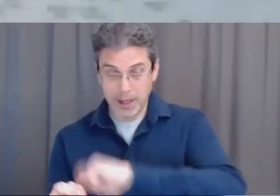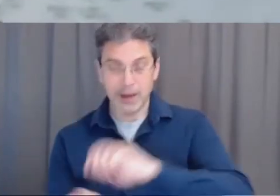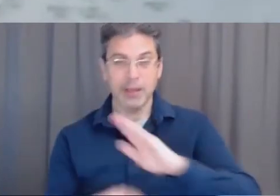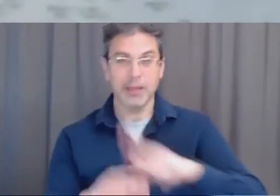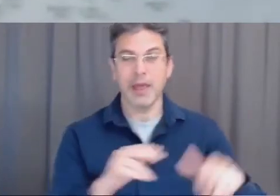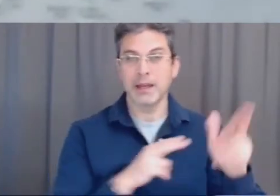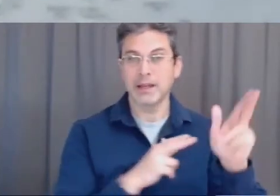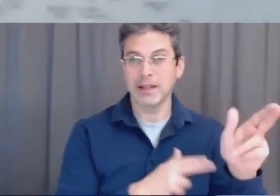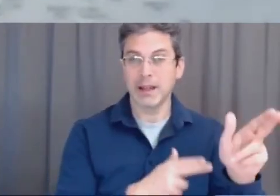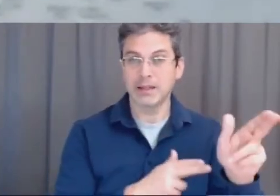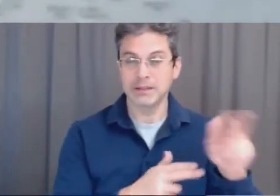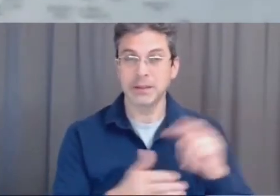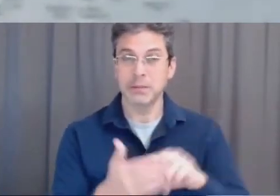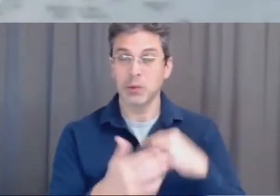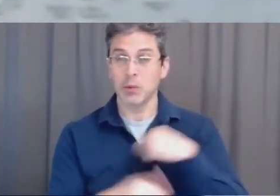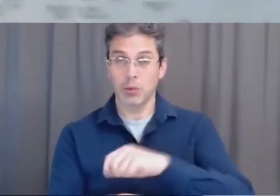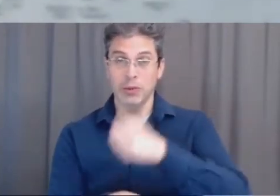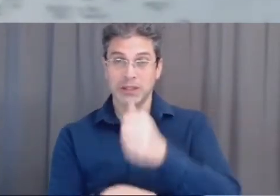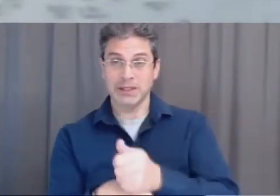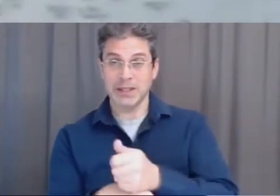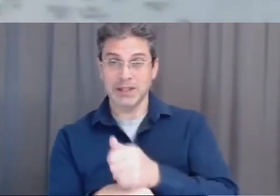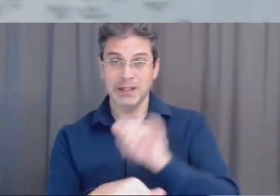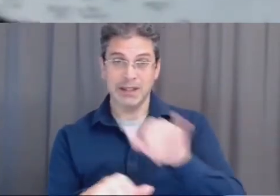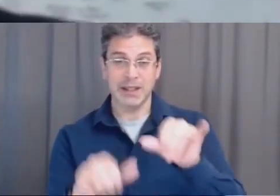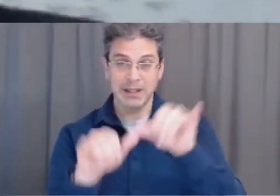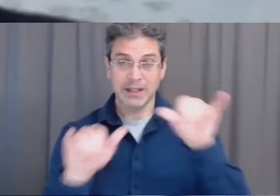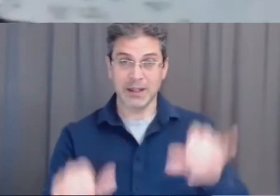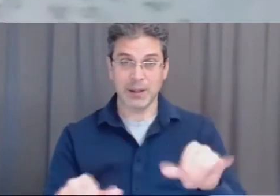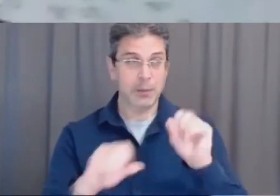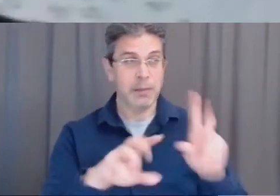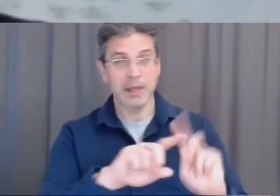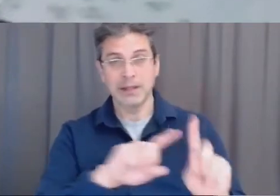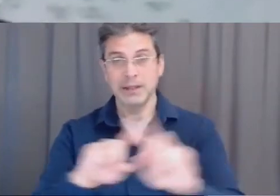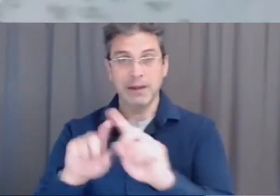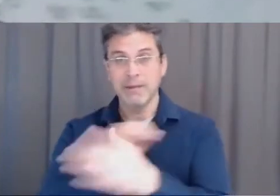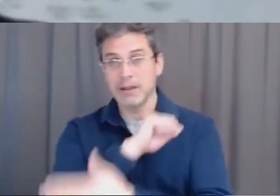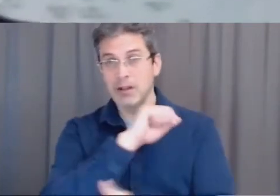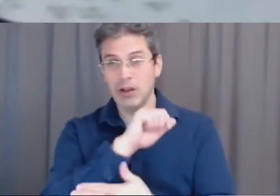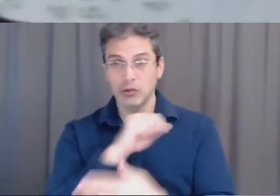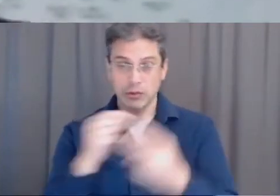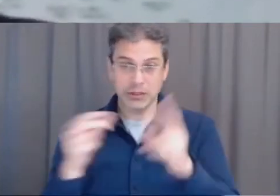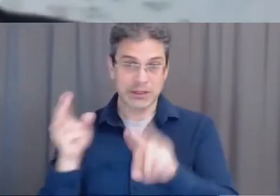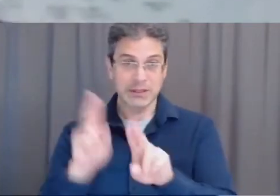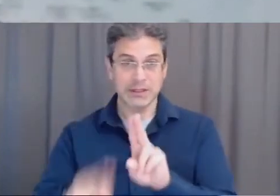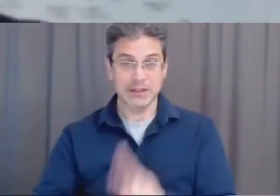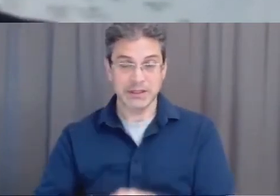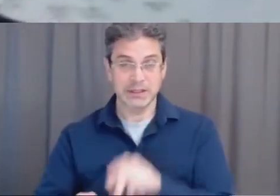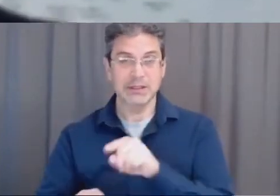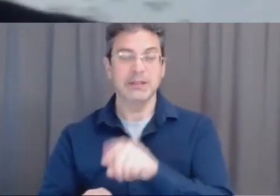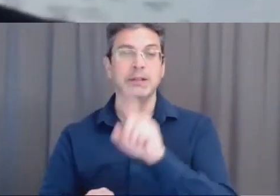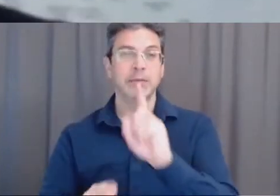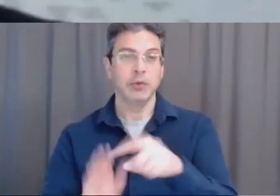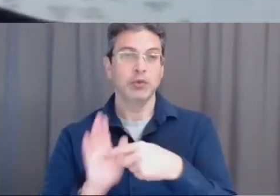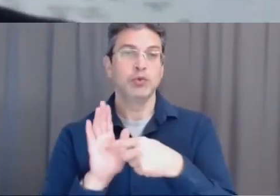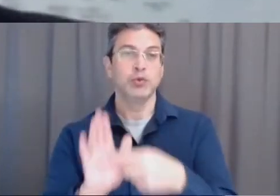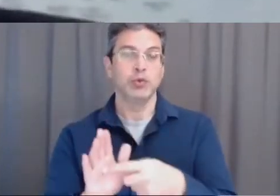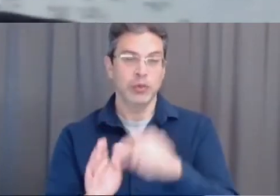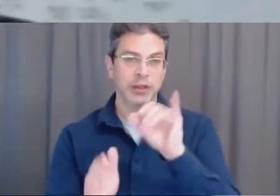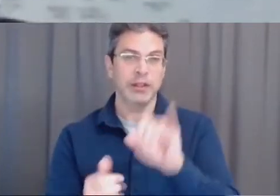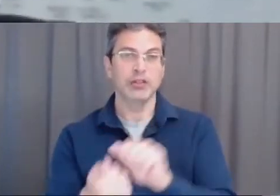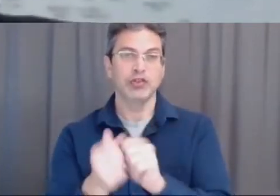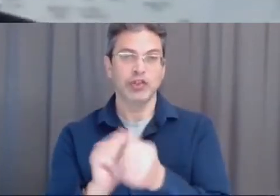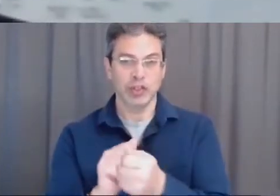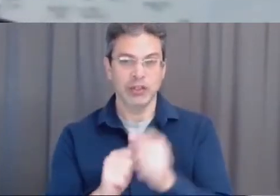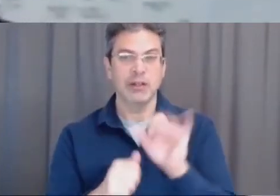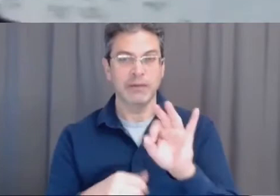multilateral mechanisms to better regulate the trade in conventional weapons must entail a change to the business as usual attitude,